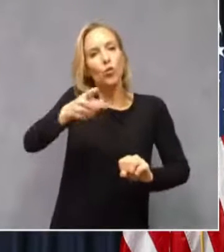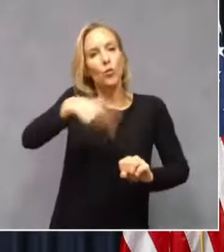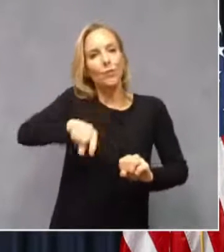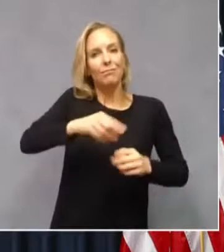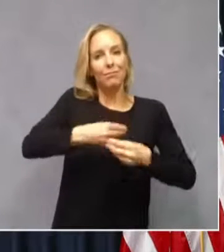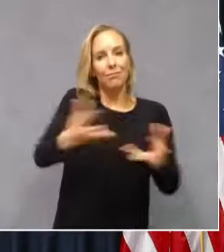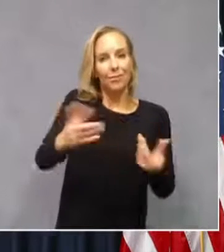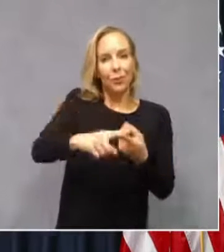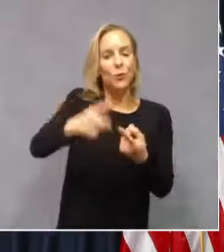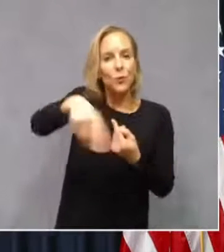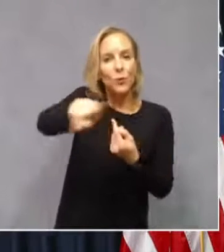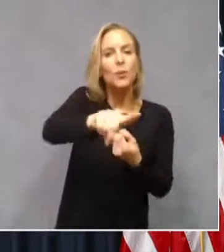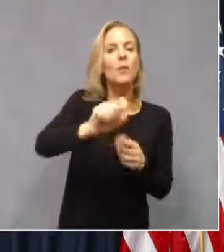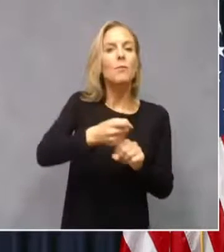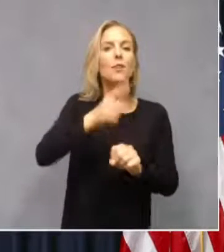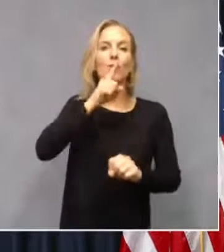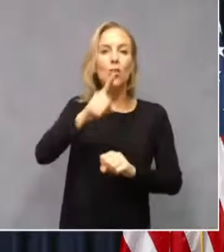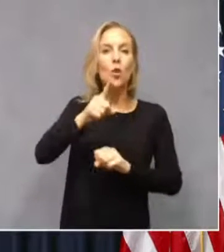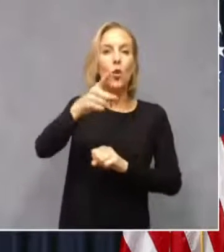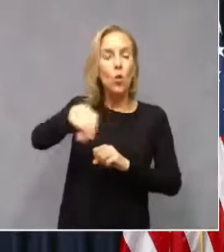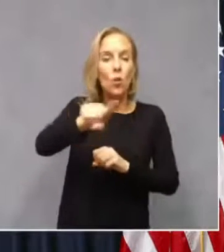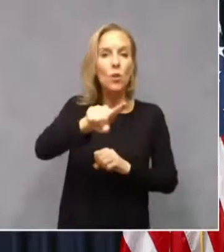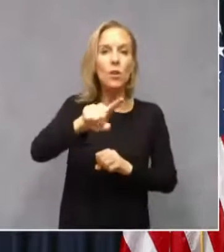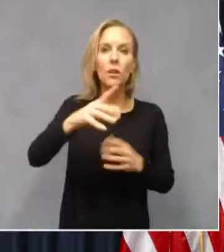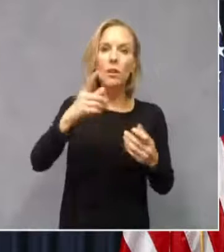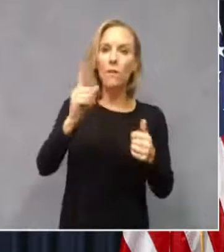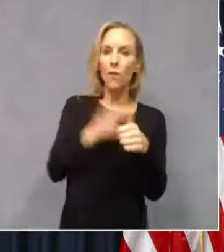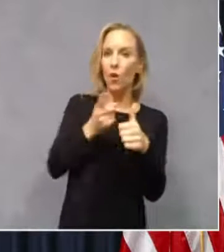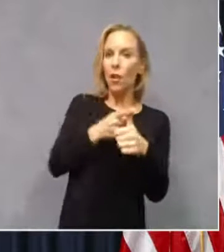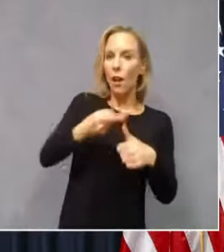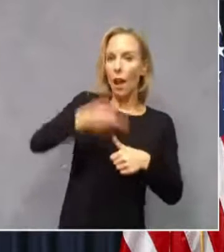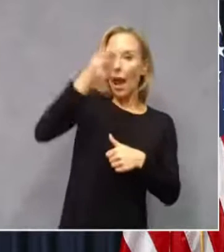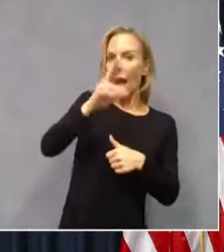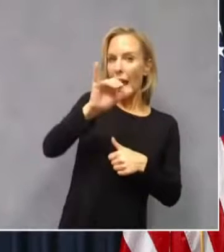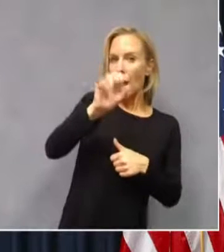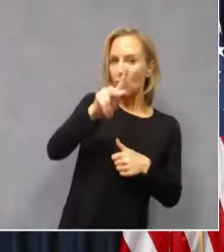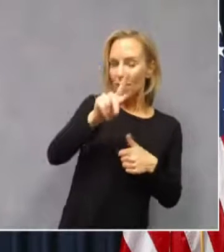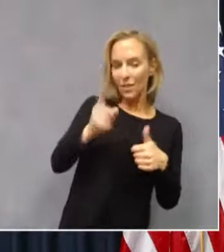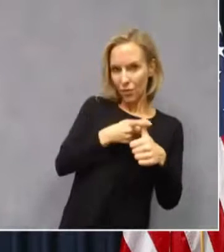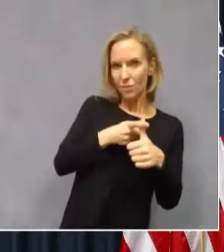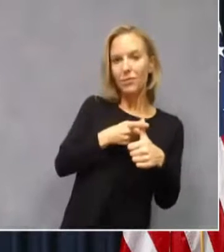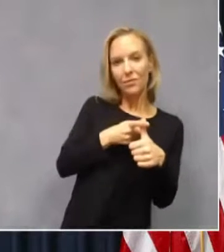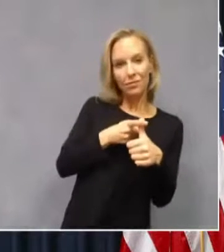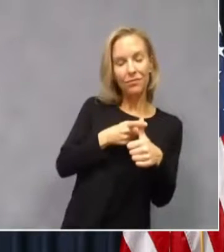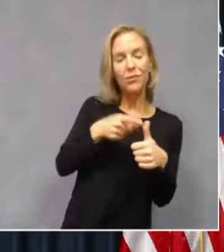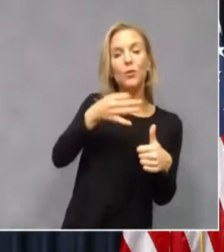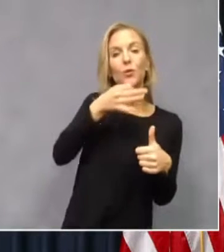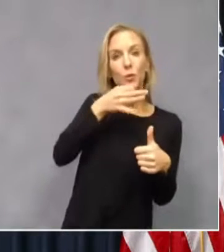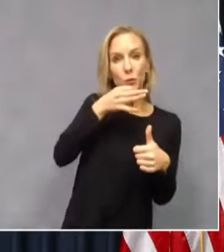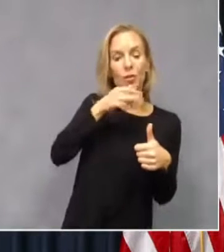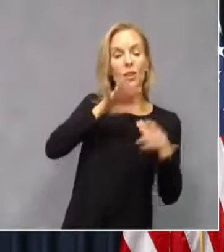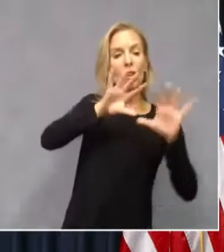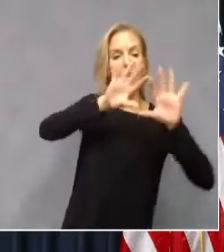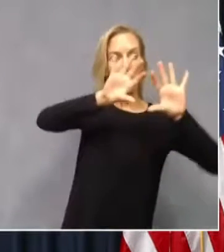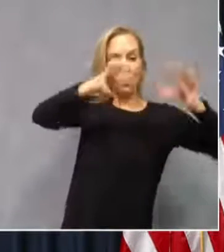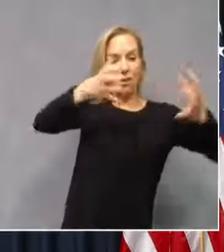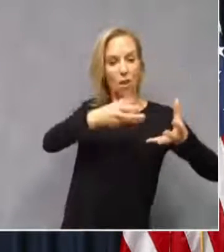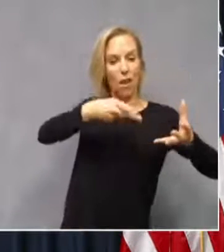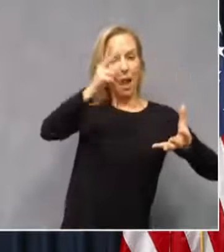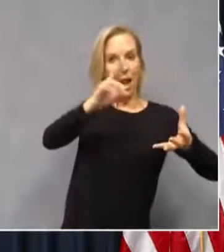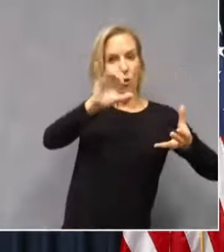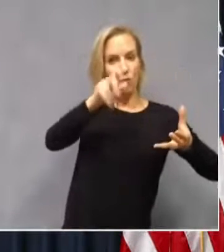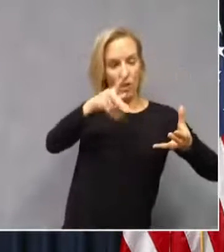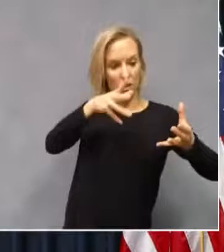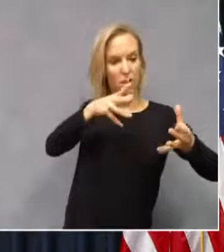going to make sure that we get those who are at highest risk first. But as soon as we can get them